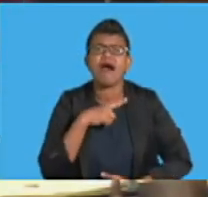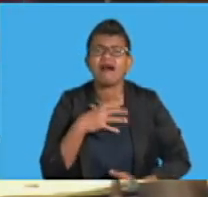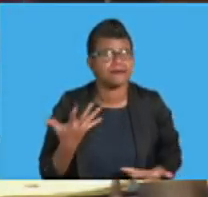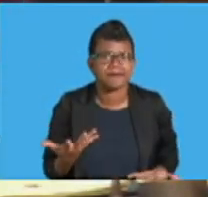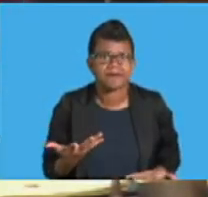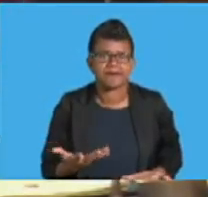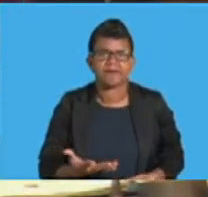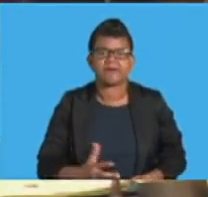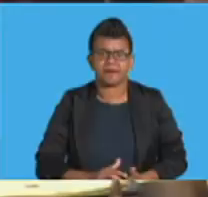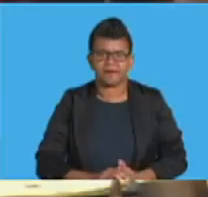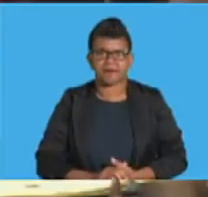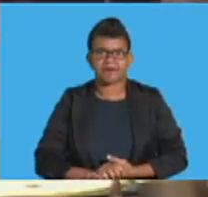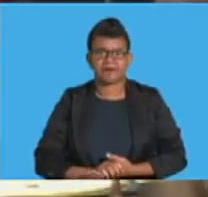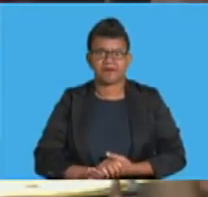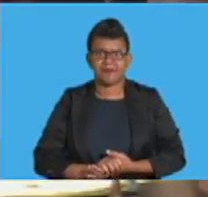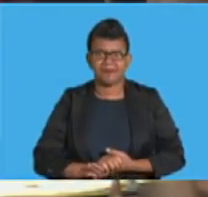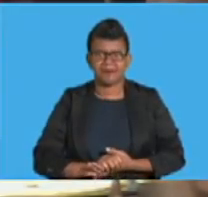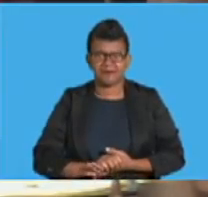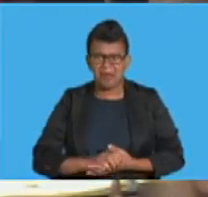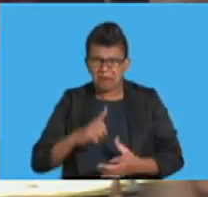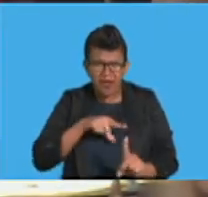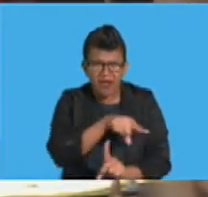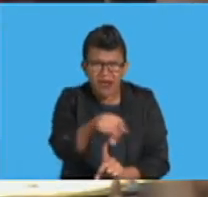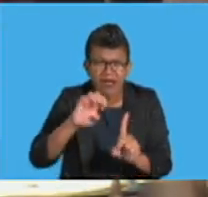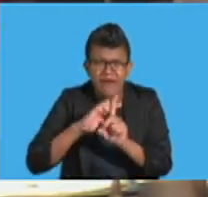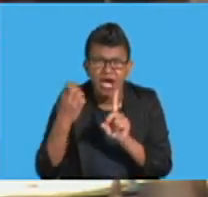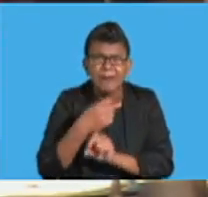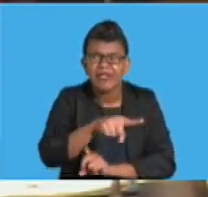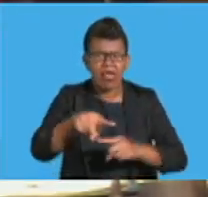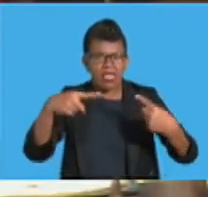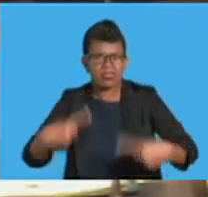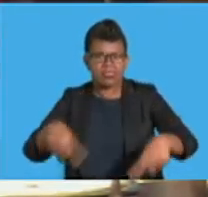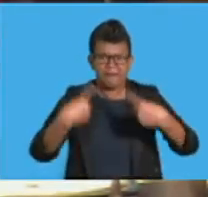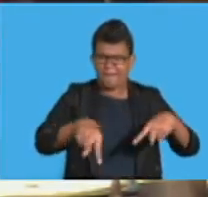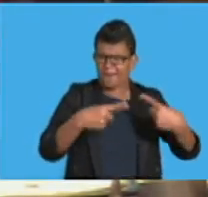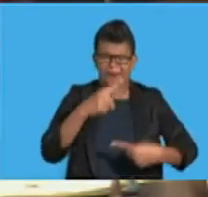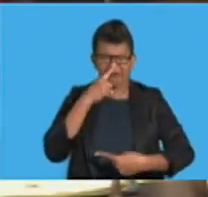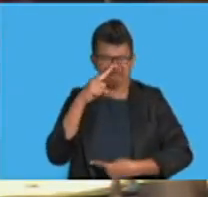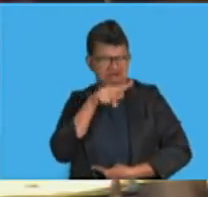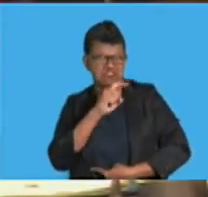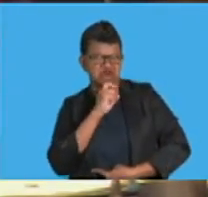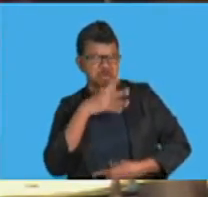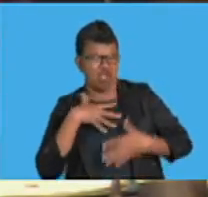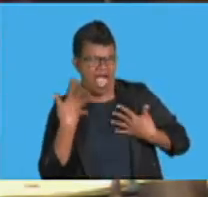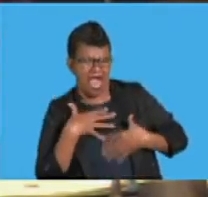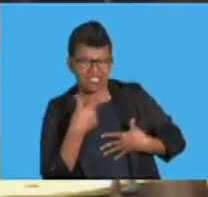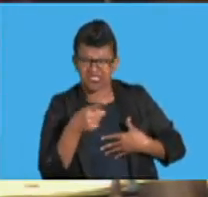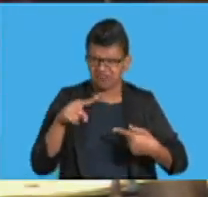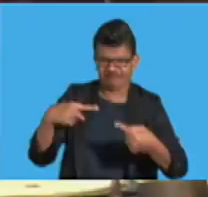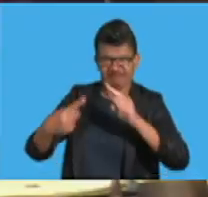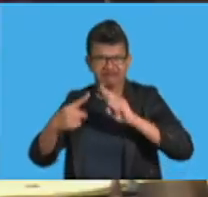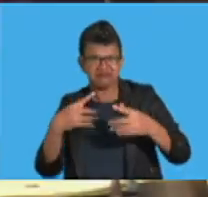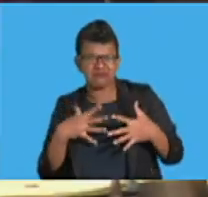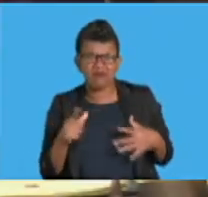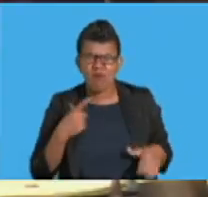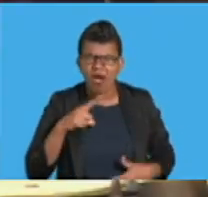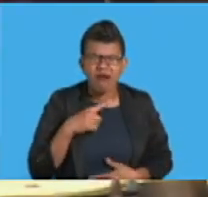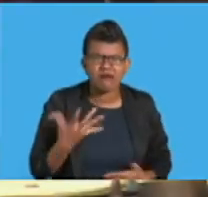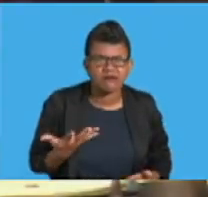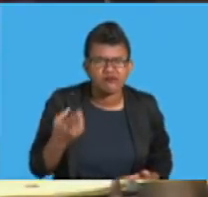about unsavory environments of hate, suspicion, jealousy fueled by bigots? I suspect not